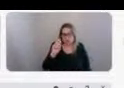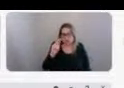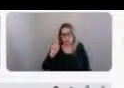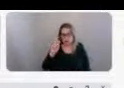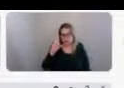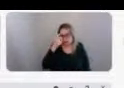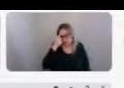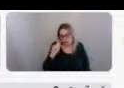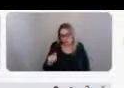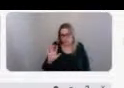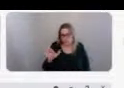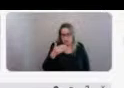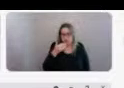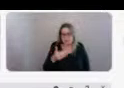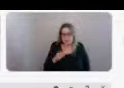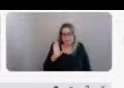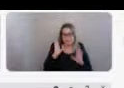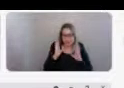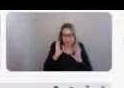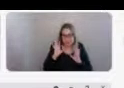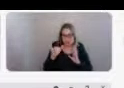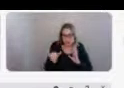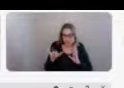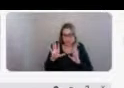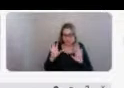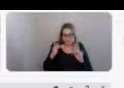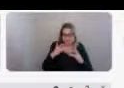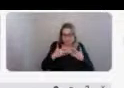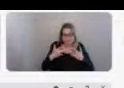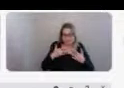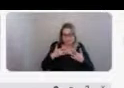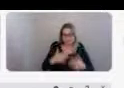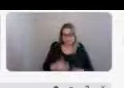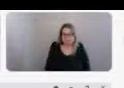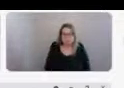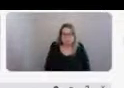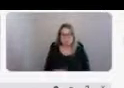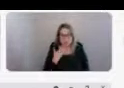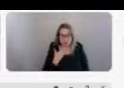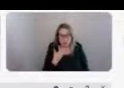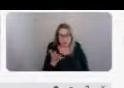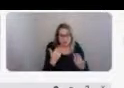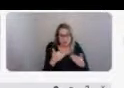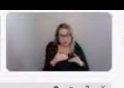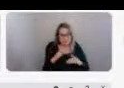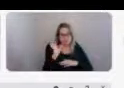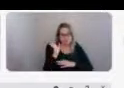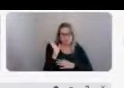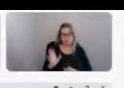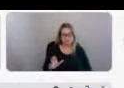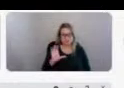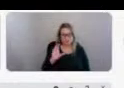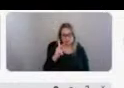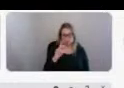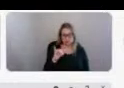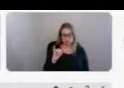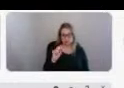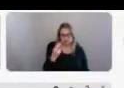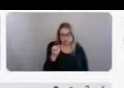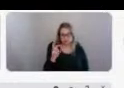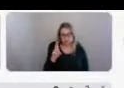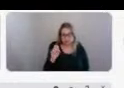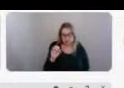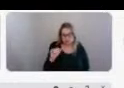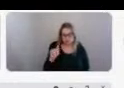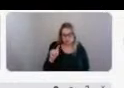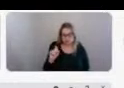much for your time and attention to this matter thank you the next speaker will be k schreiner followed by margaret volk followed